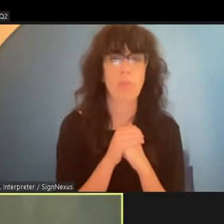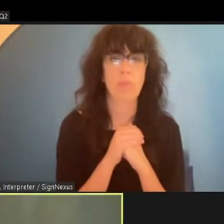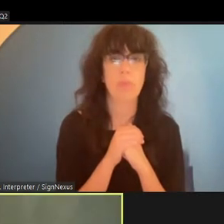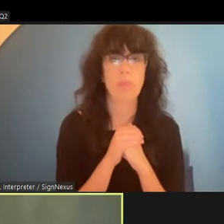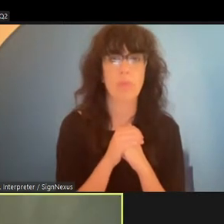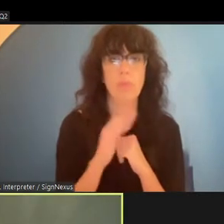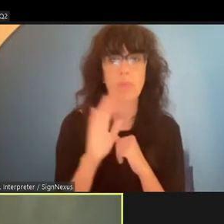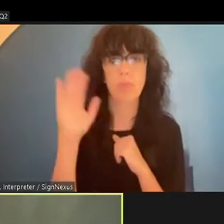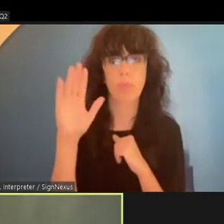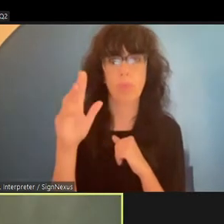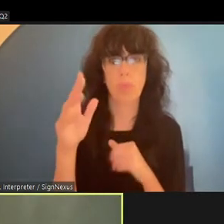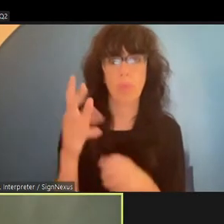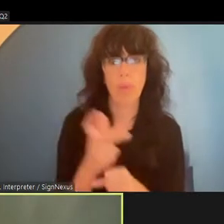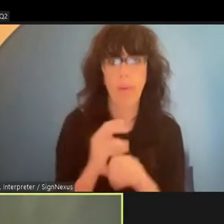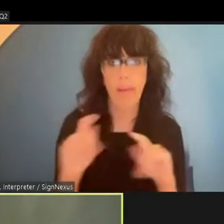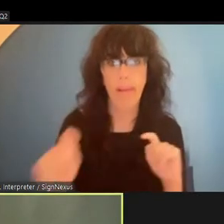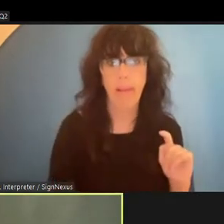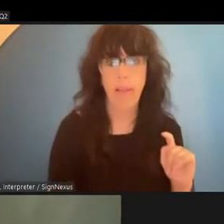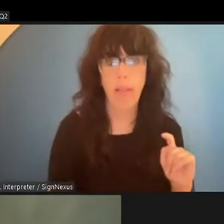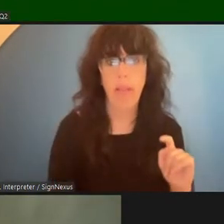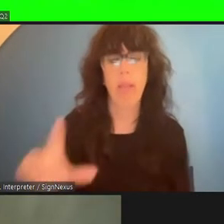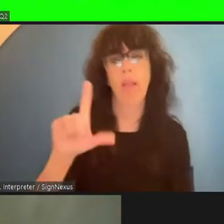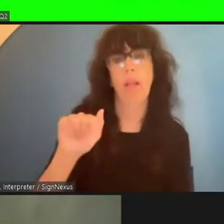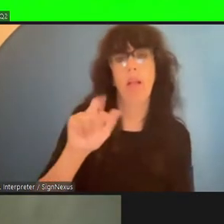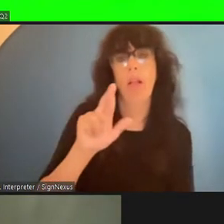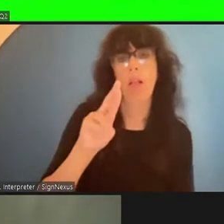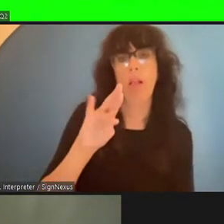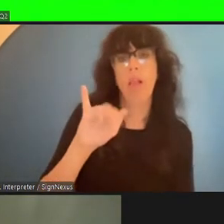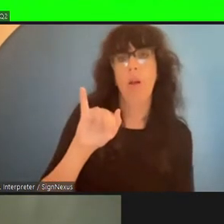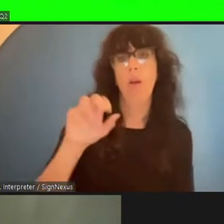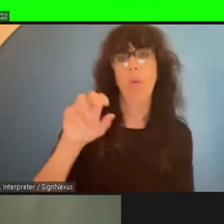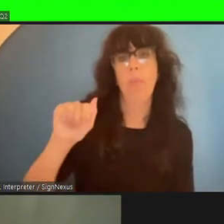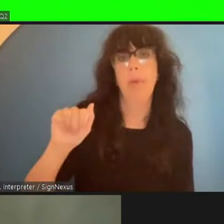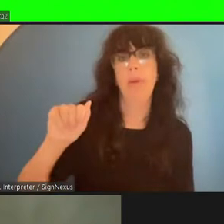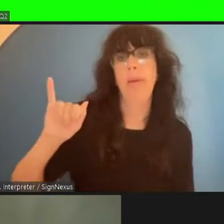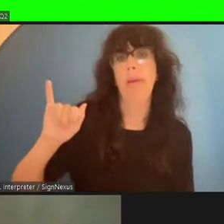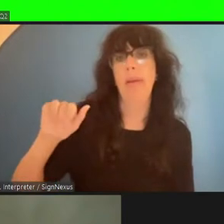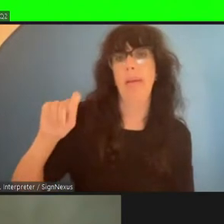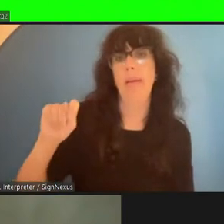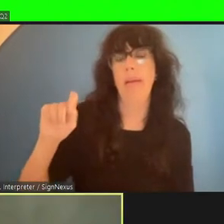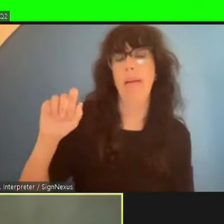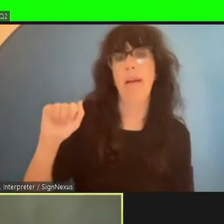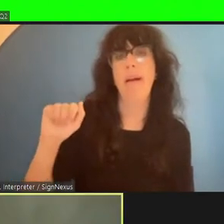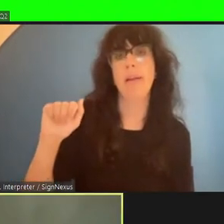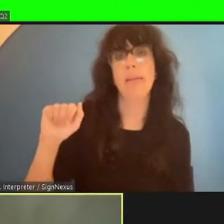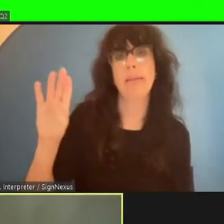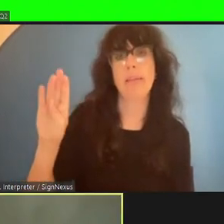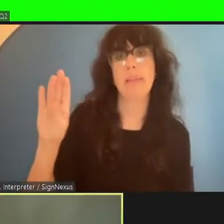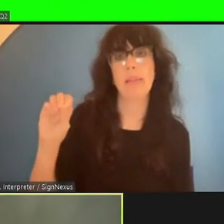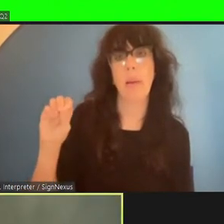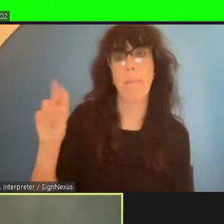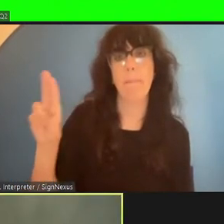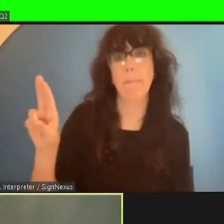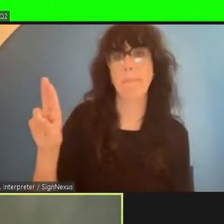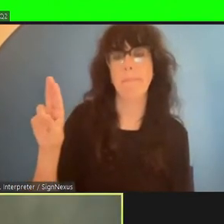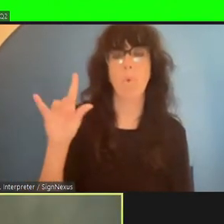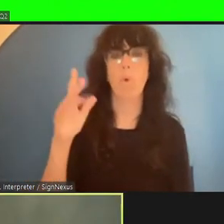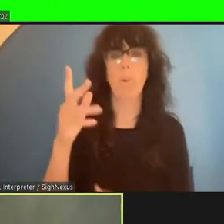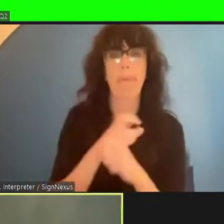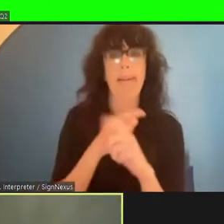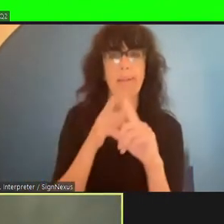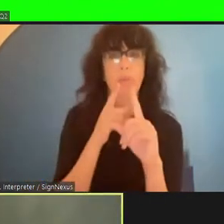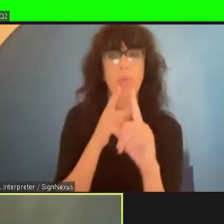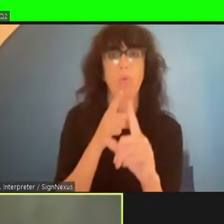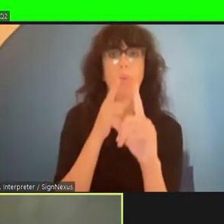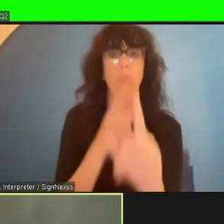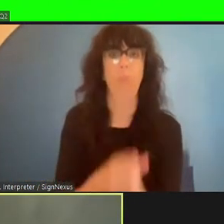all right i think i got this we can hear you oh great thank you um i'm just going to go uh right to the point just present myself